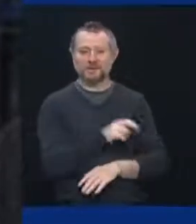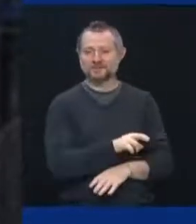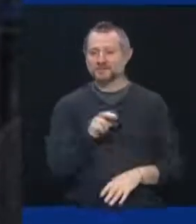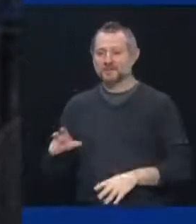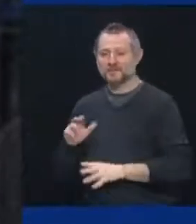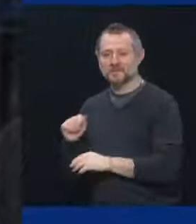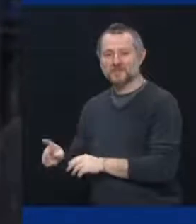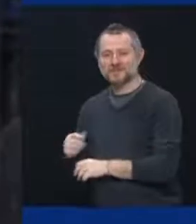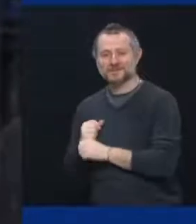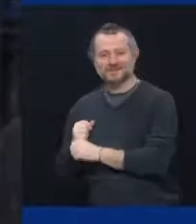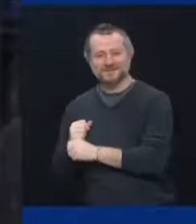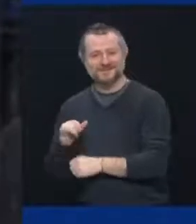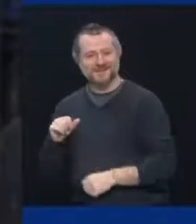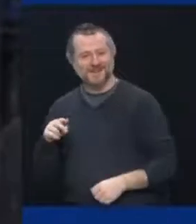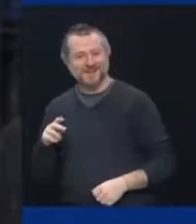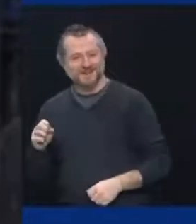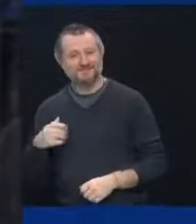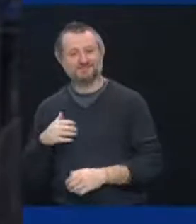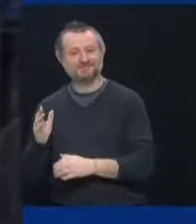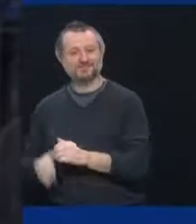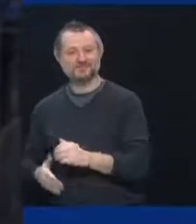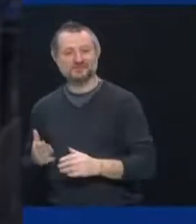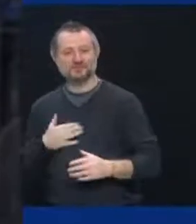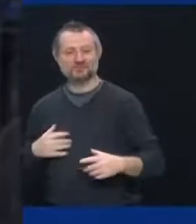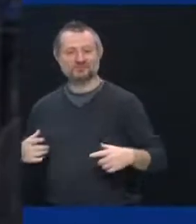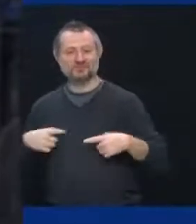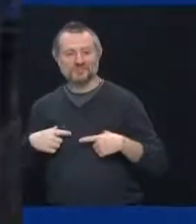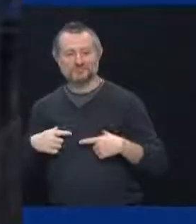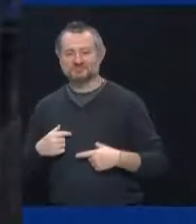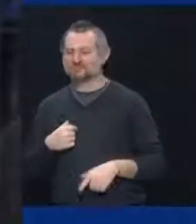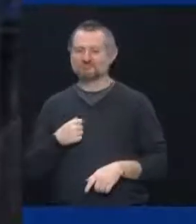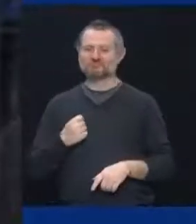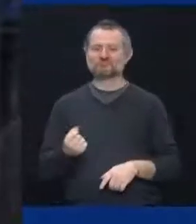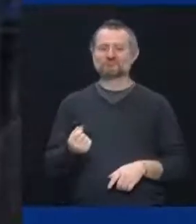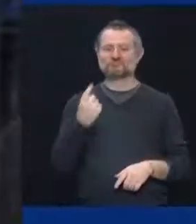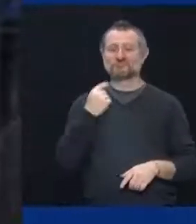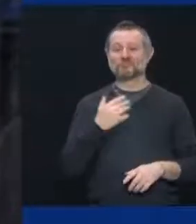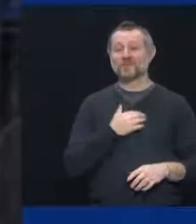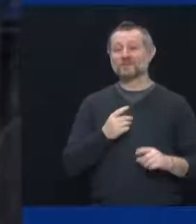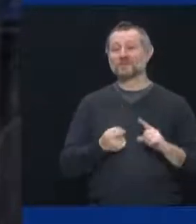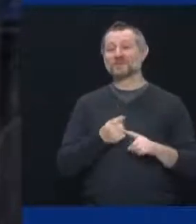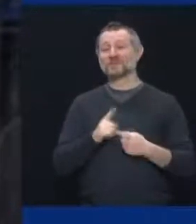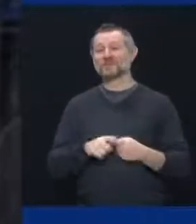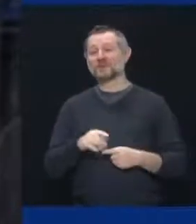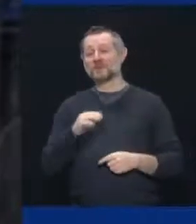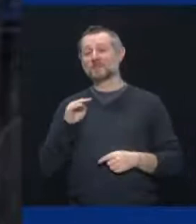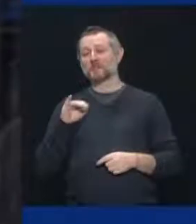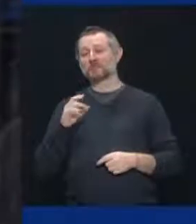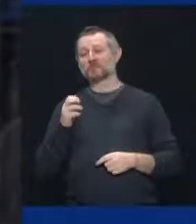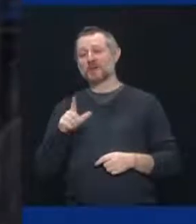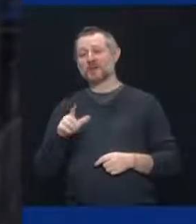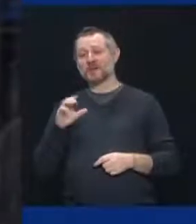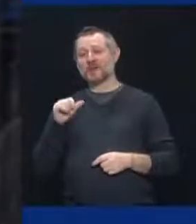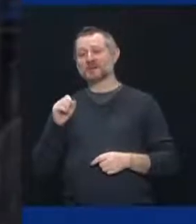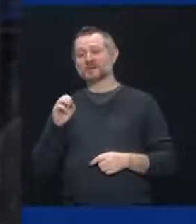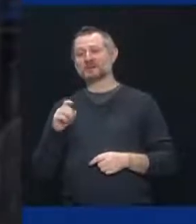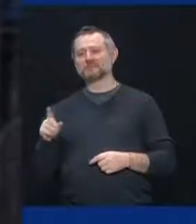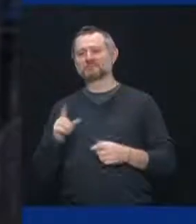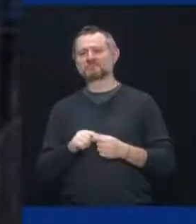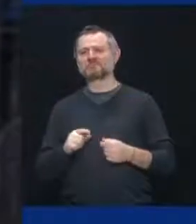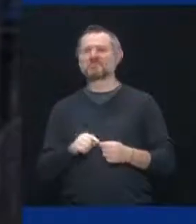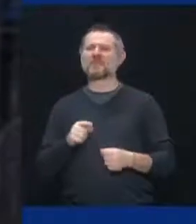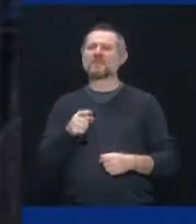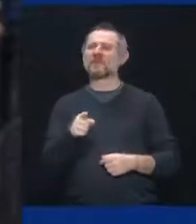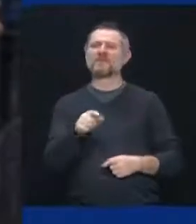whole two-sided thing, and I got it. As my friend Michael Kay says, he says I'm a fraud as a fan because I like baseball.